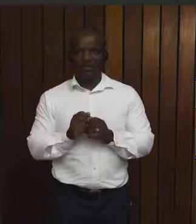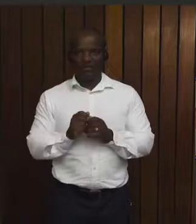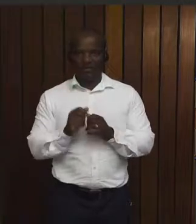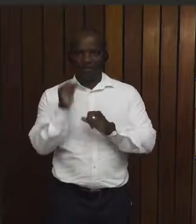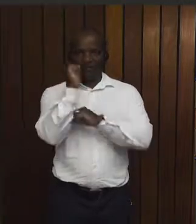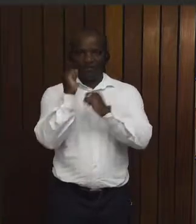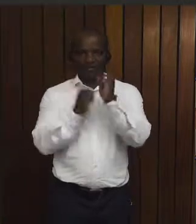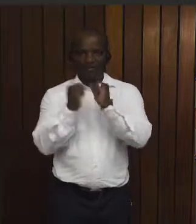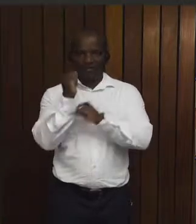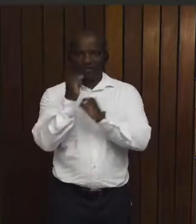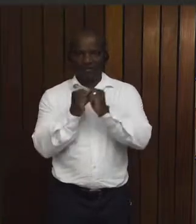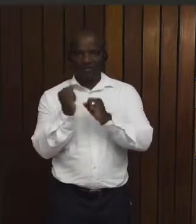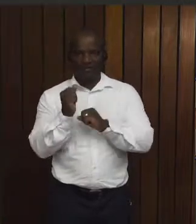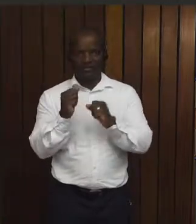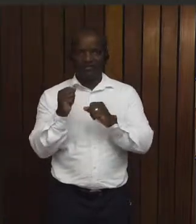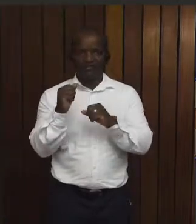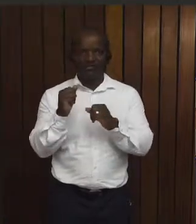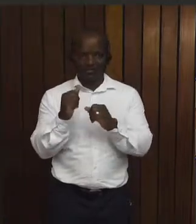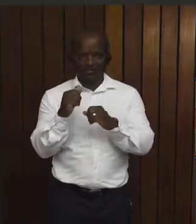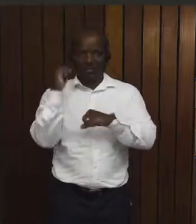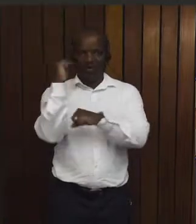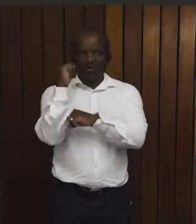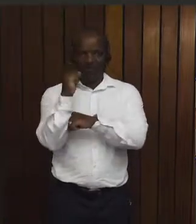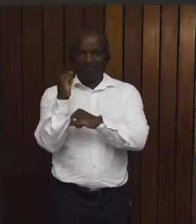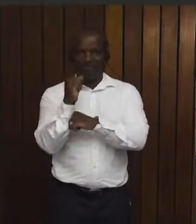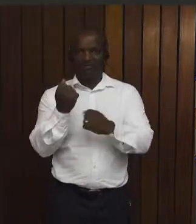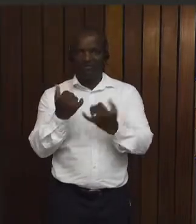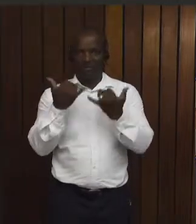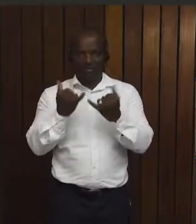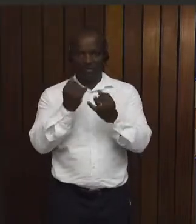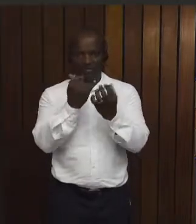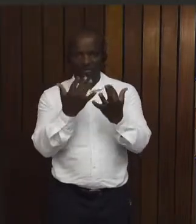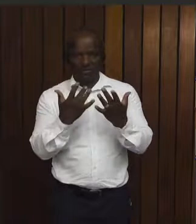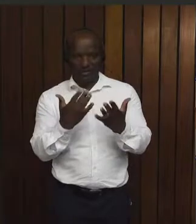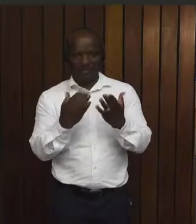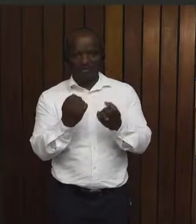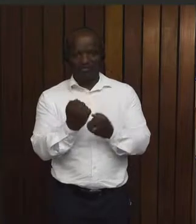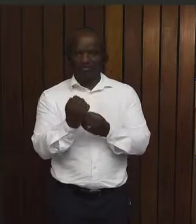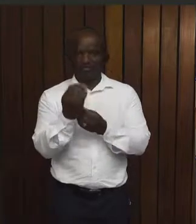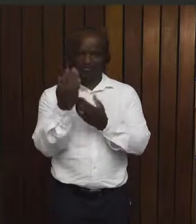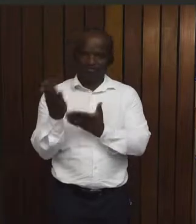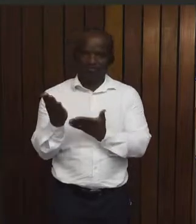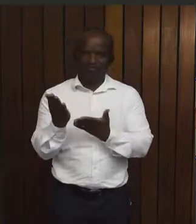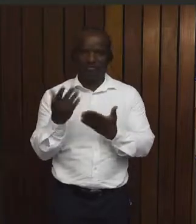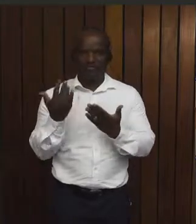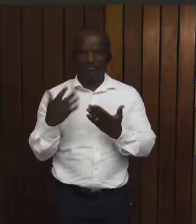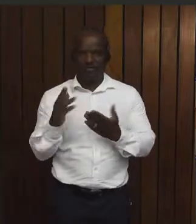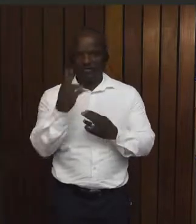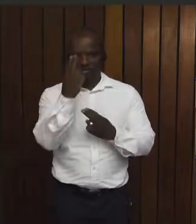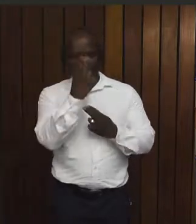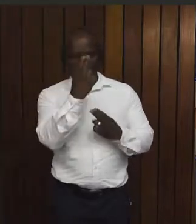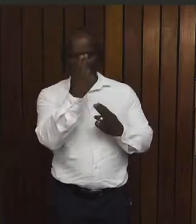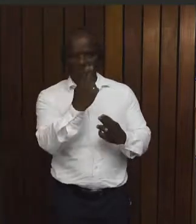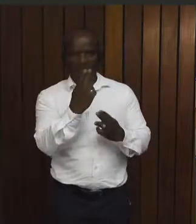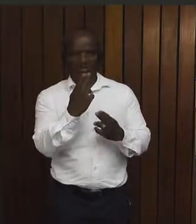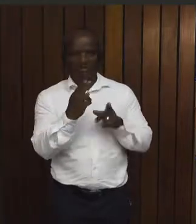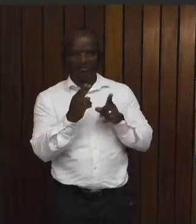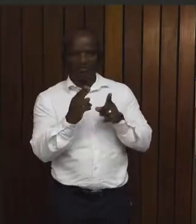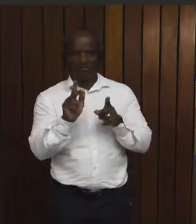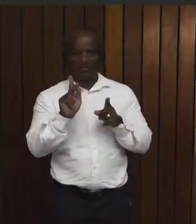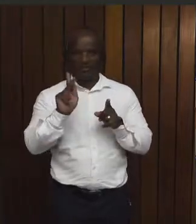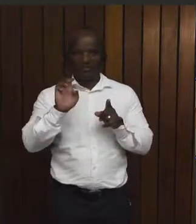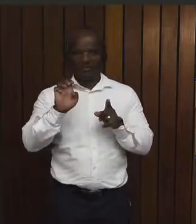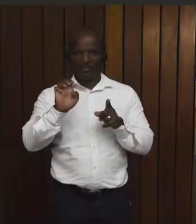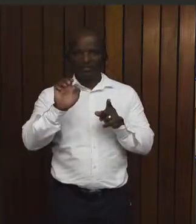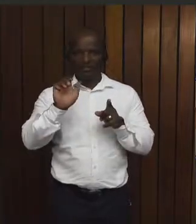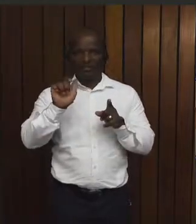Office, and we have issued a statement, and Honorable Kekana gave an eloquent